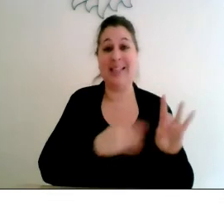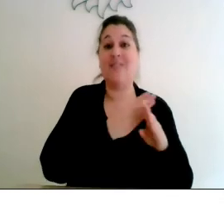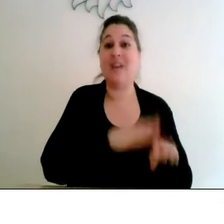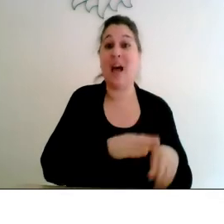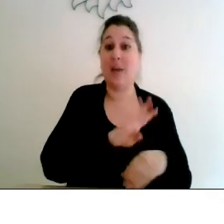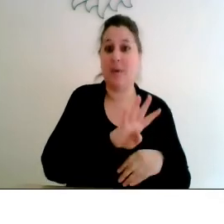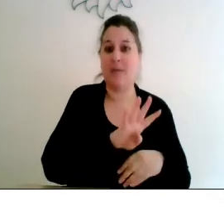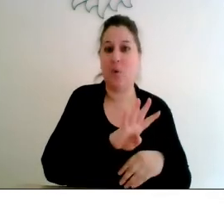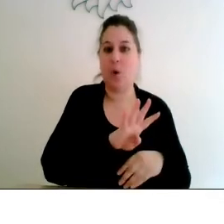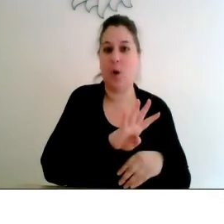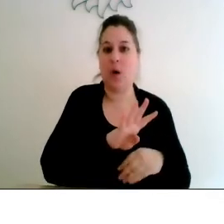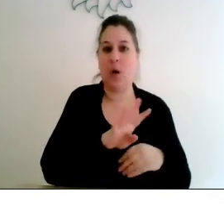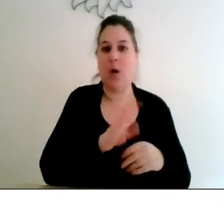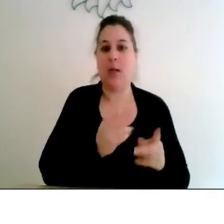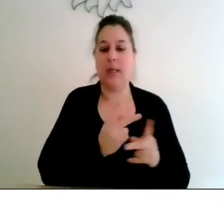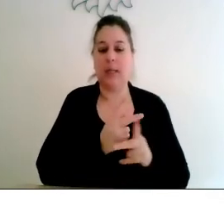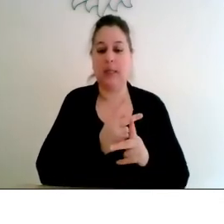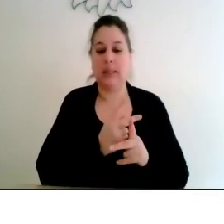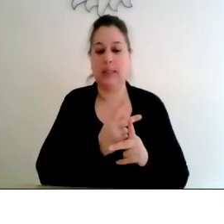bring everything else down.